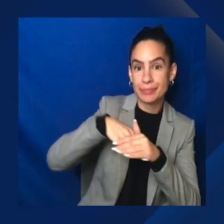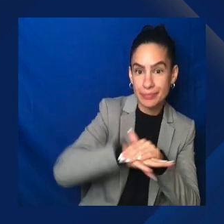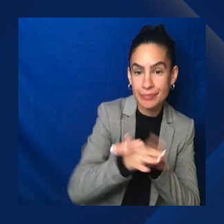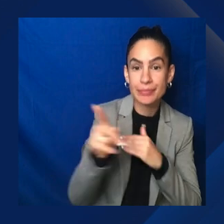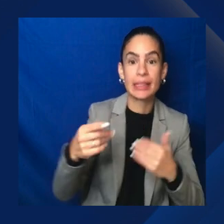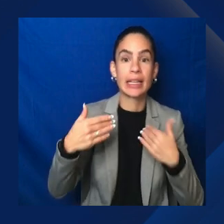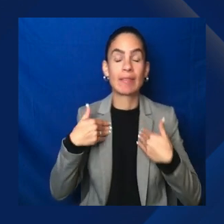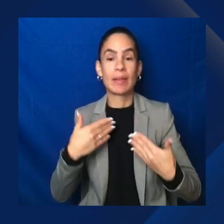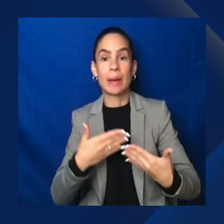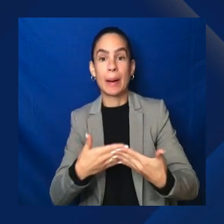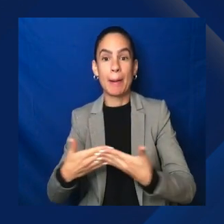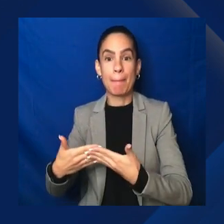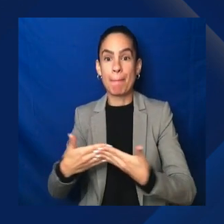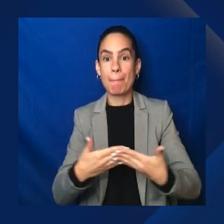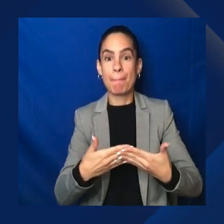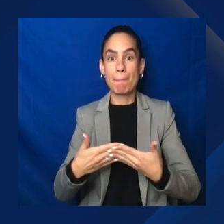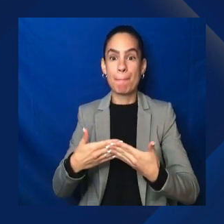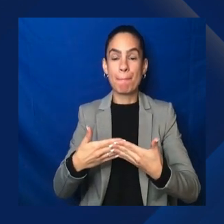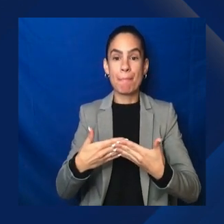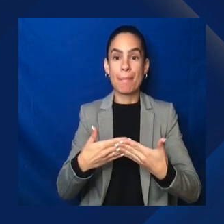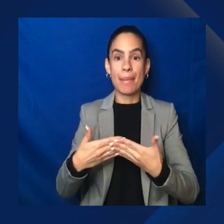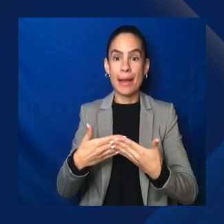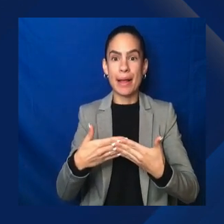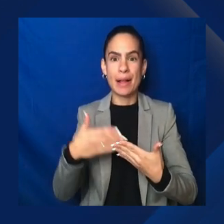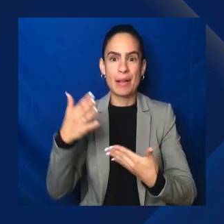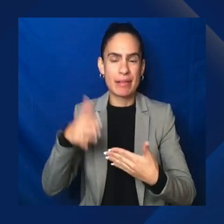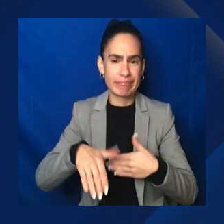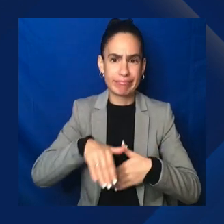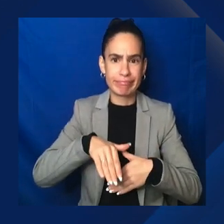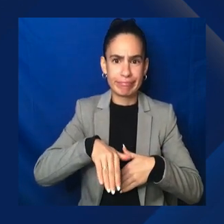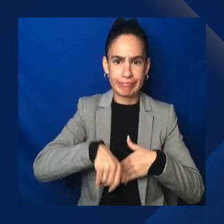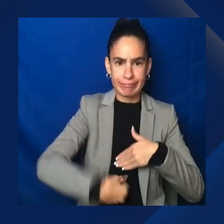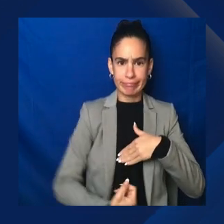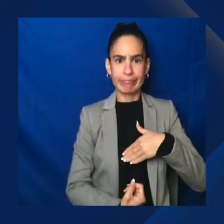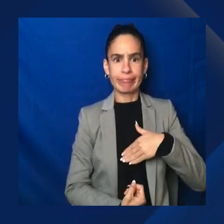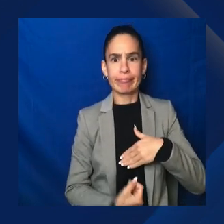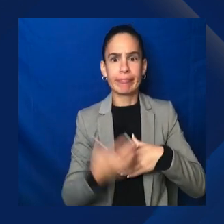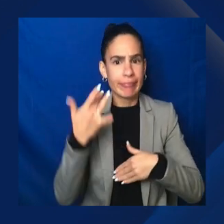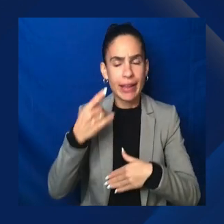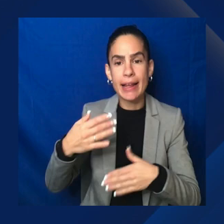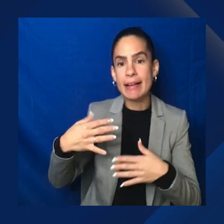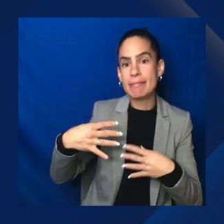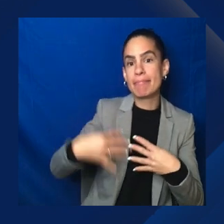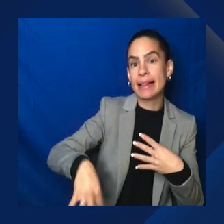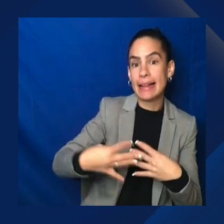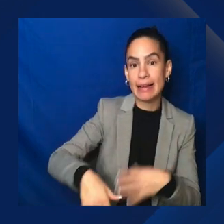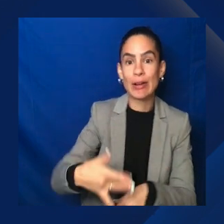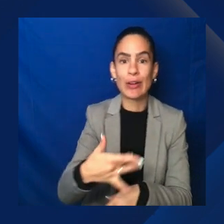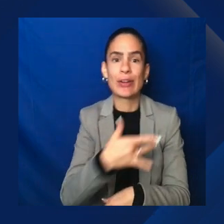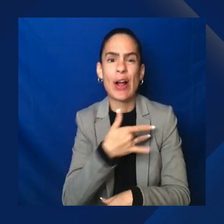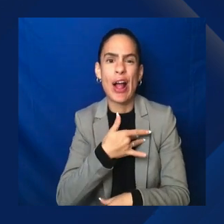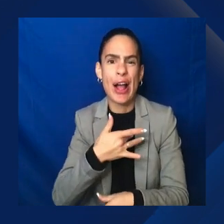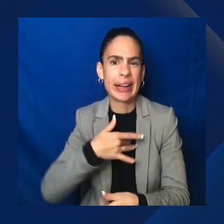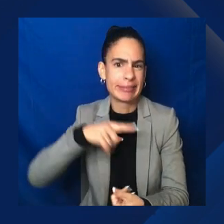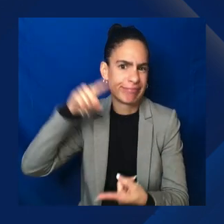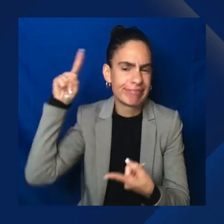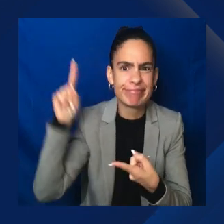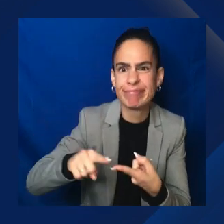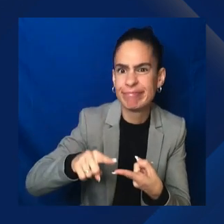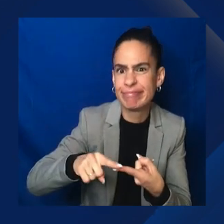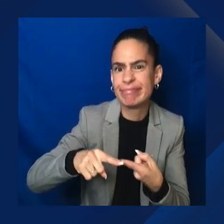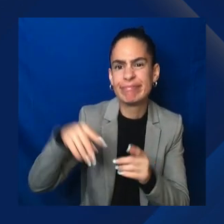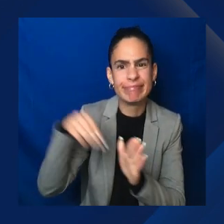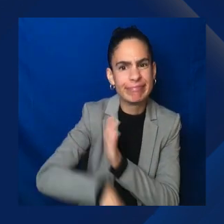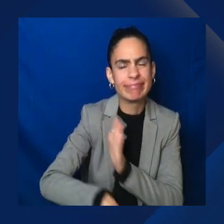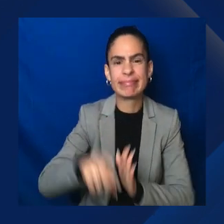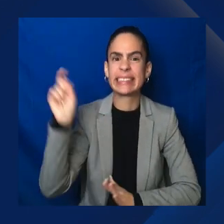and the fetal heart tones were so low, it was warranted that she have an emergency cesarean delivery. But